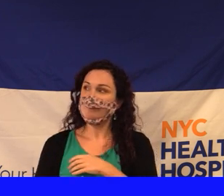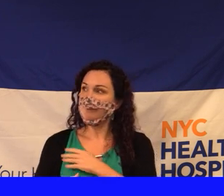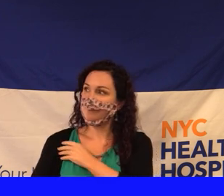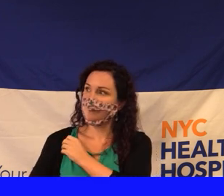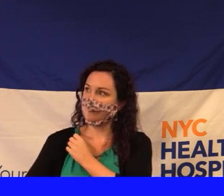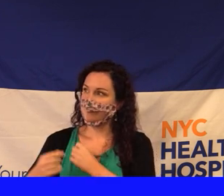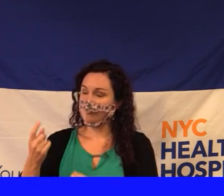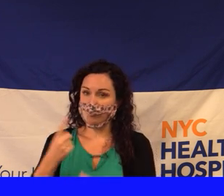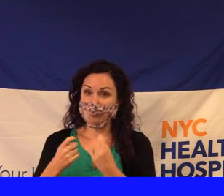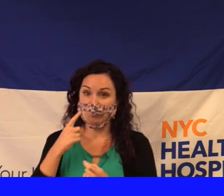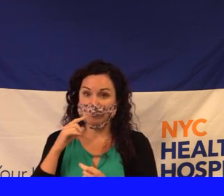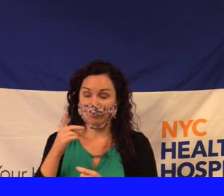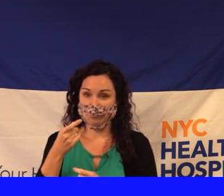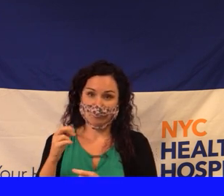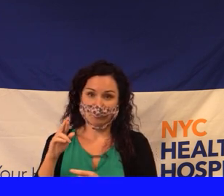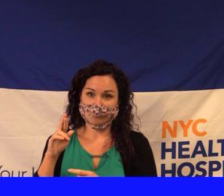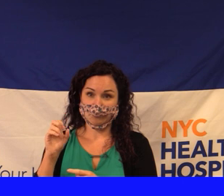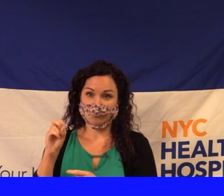Dr. Sineas?